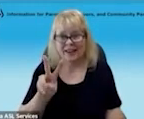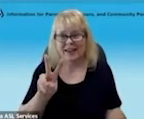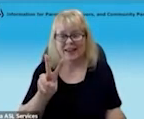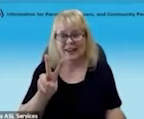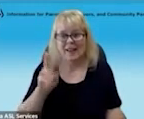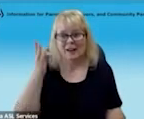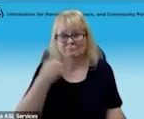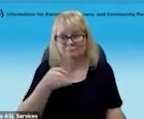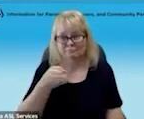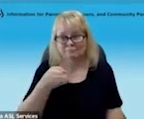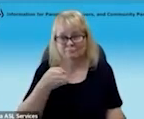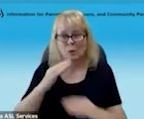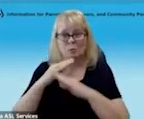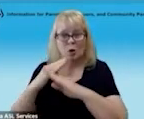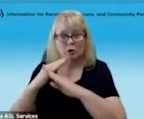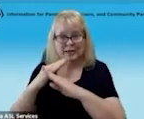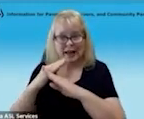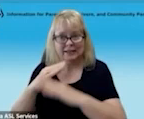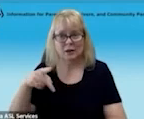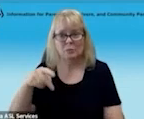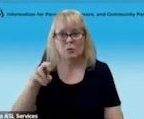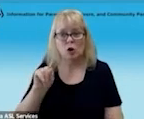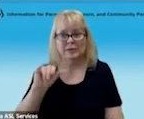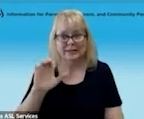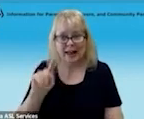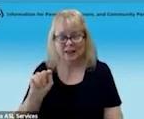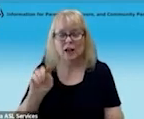today's presentations, visit